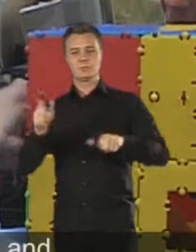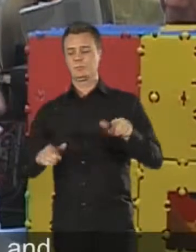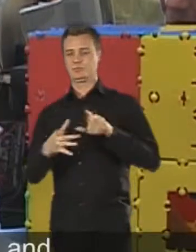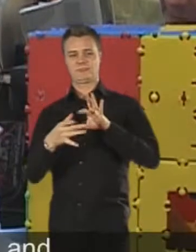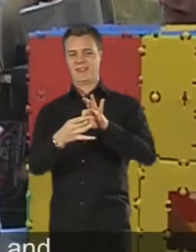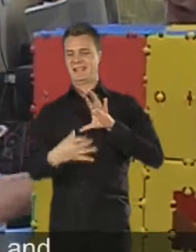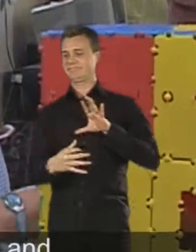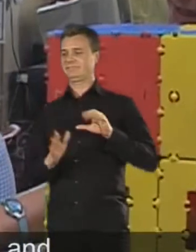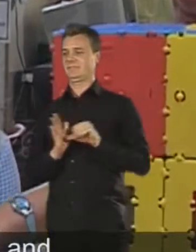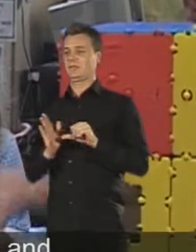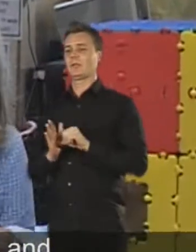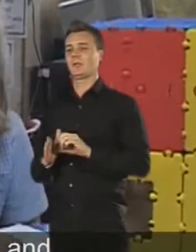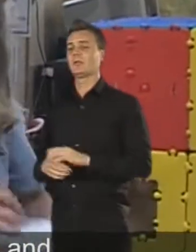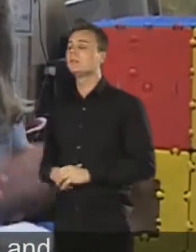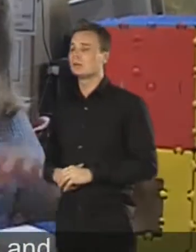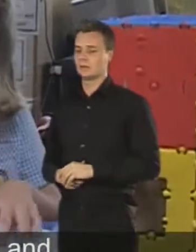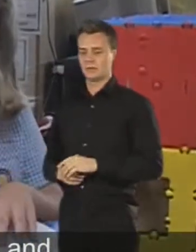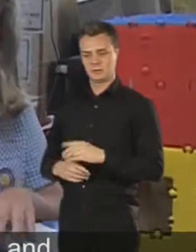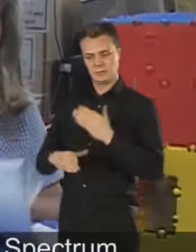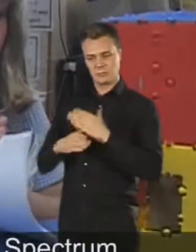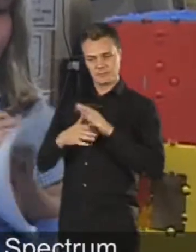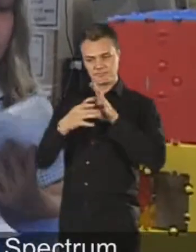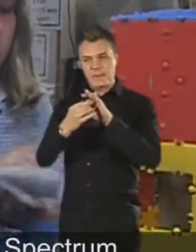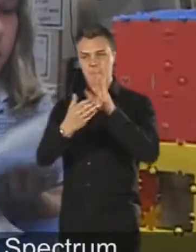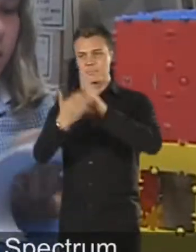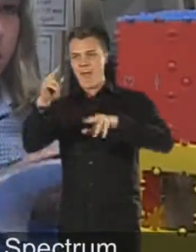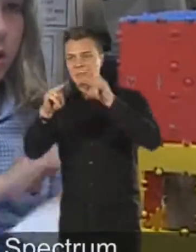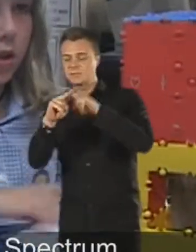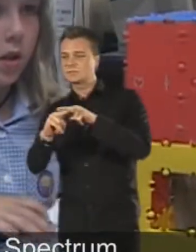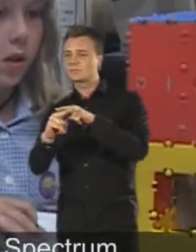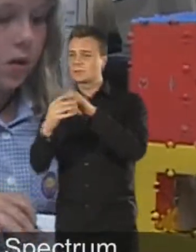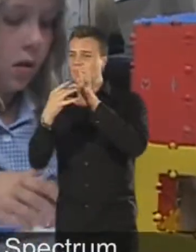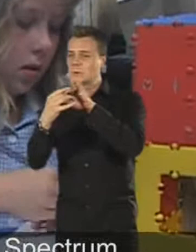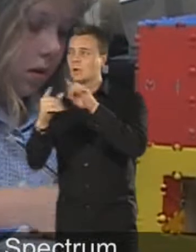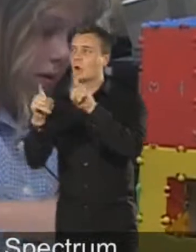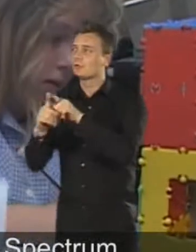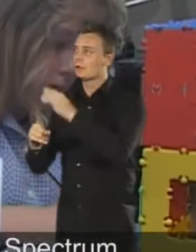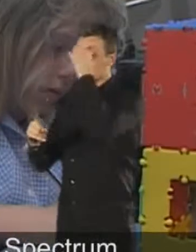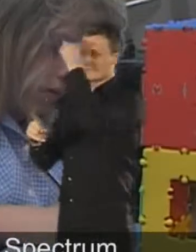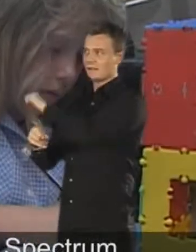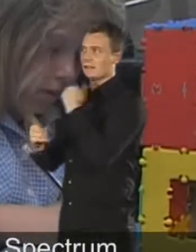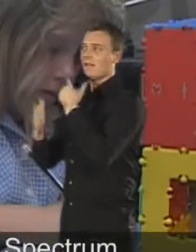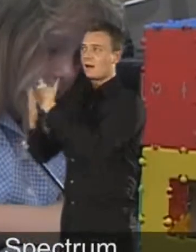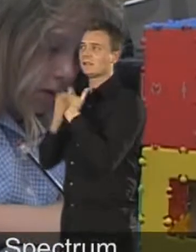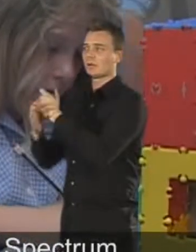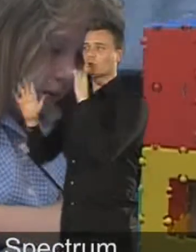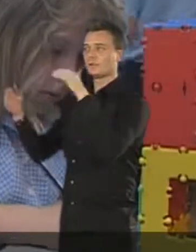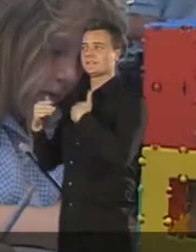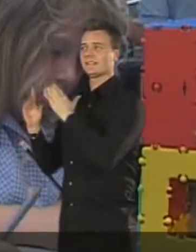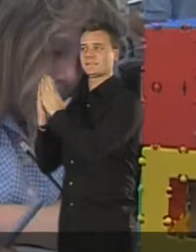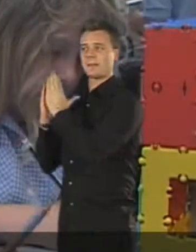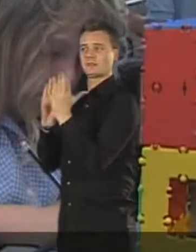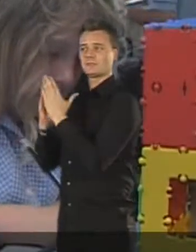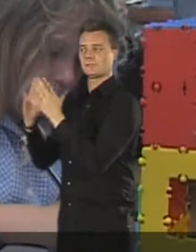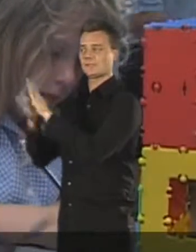teachers. Working closely with Curtis's parents and a specialist teacher on autistic spectrum disorders, the school established a range